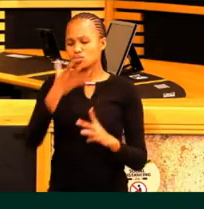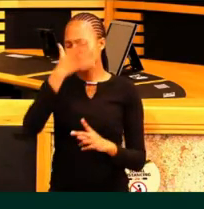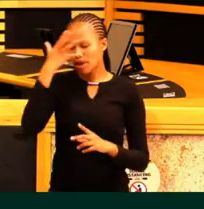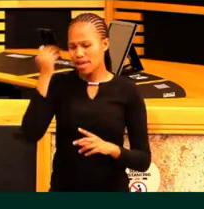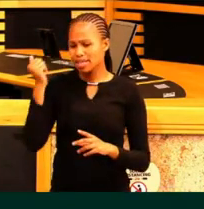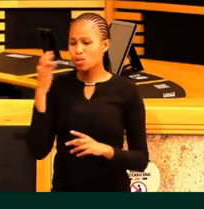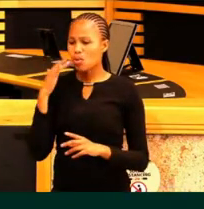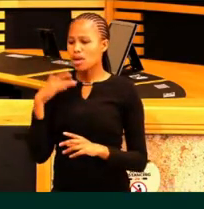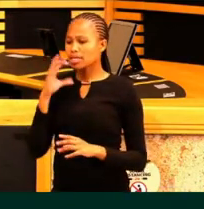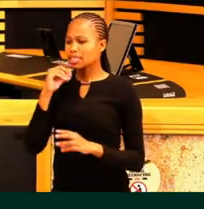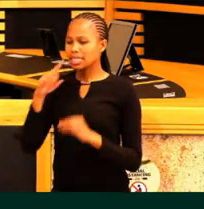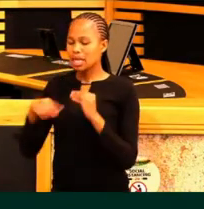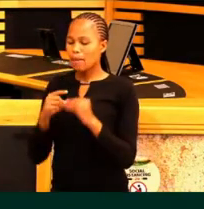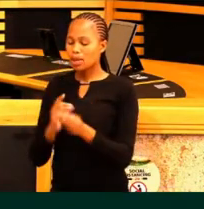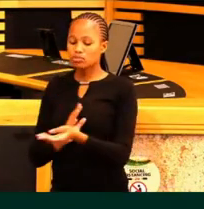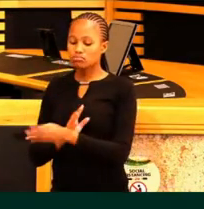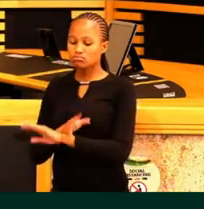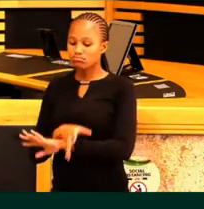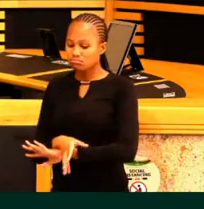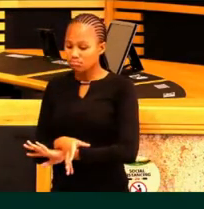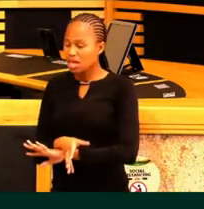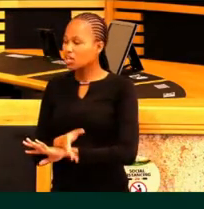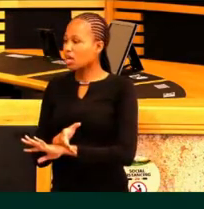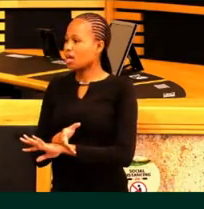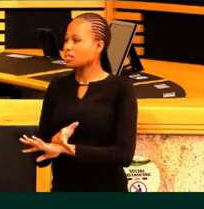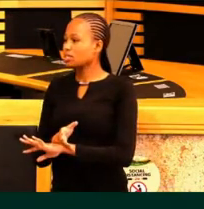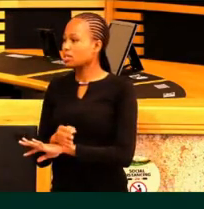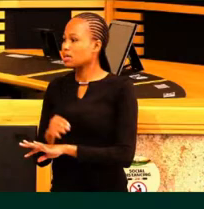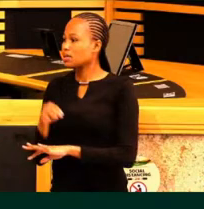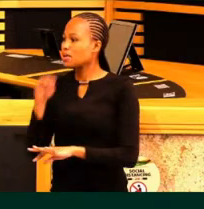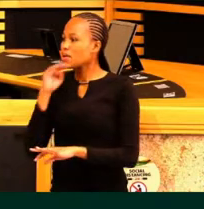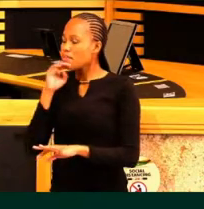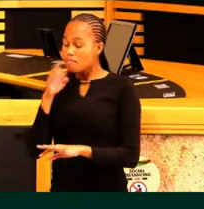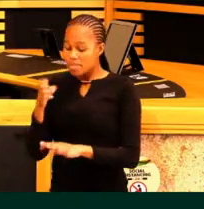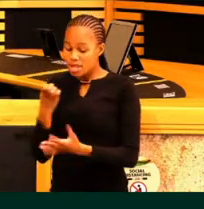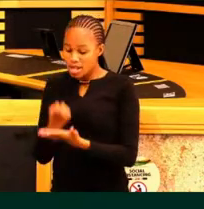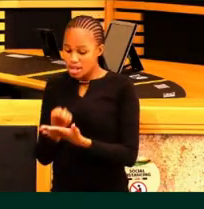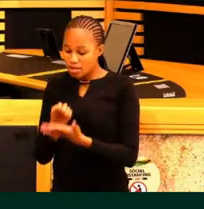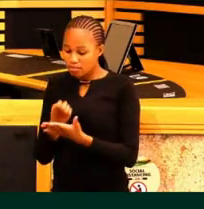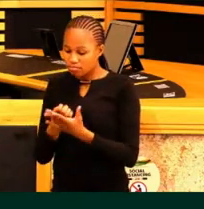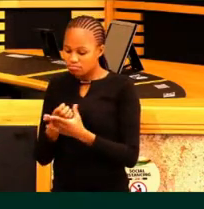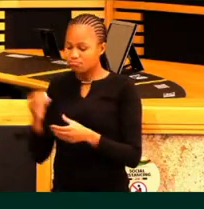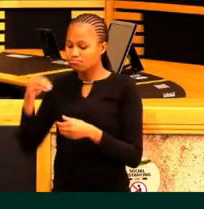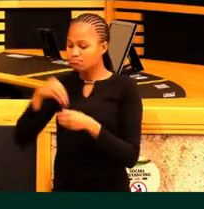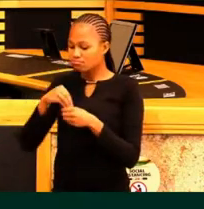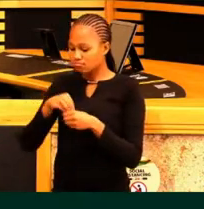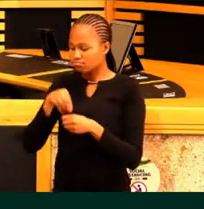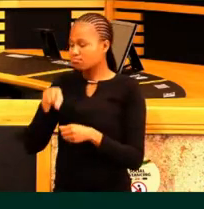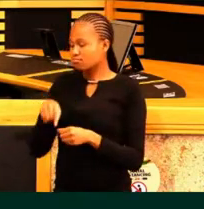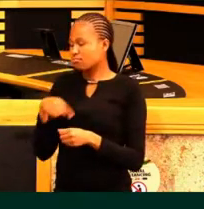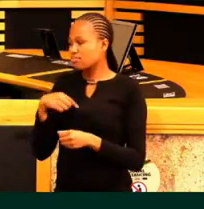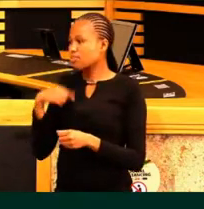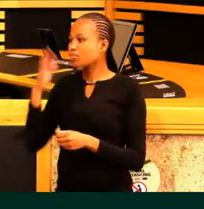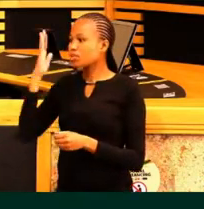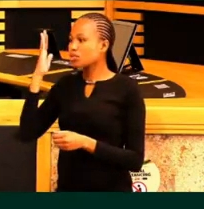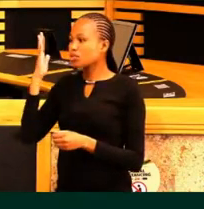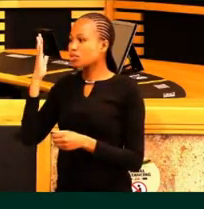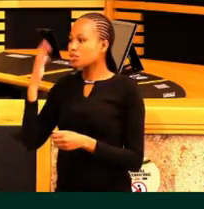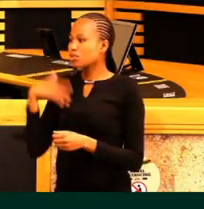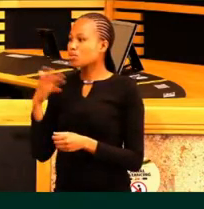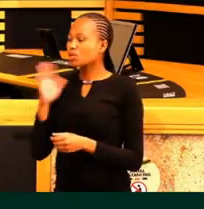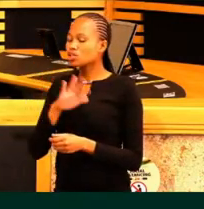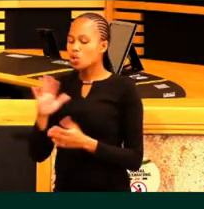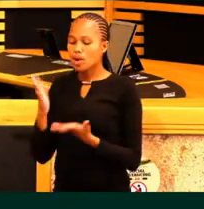um when we talk of Agriculture is the primary contributed to the economy of the state yet if we do not